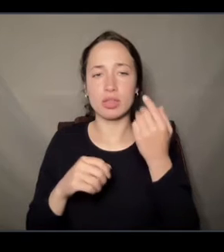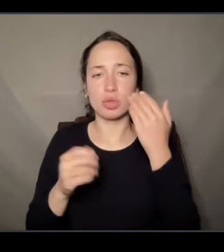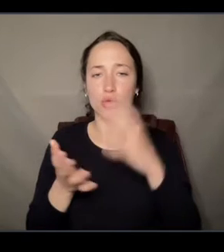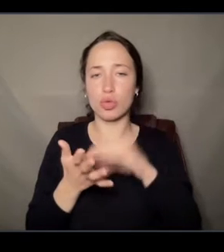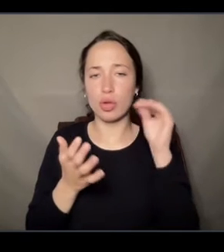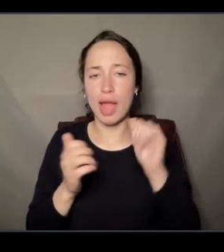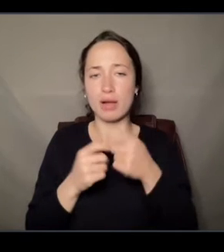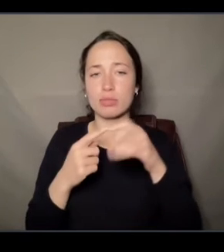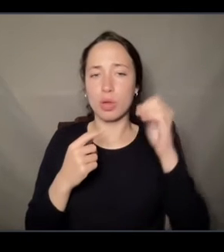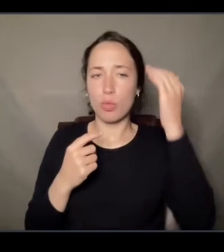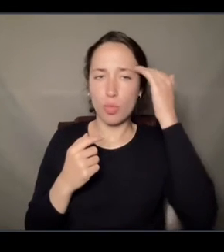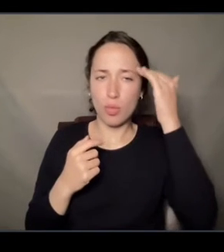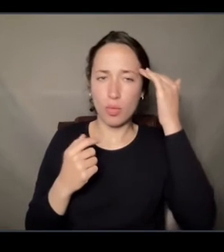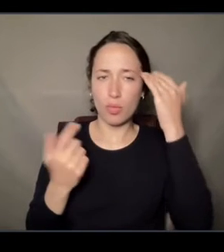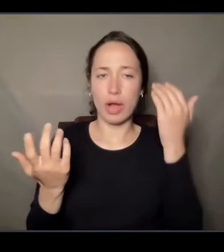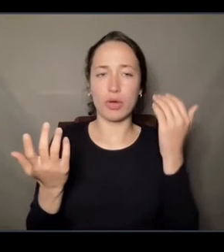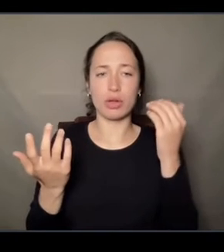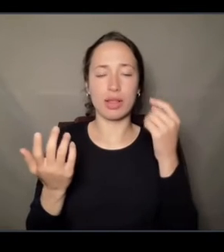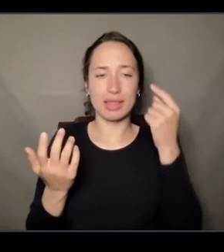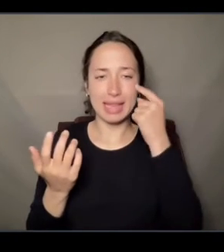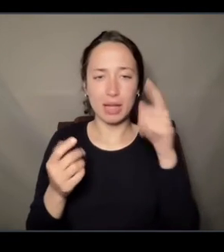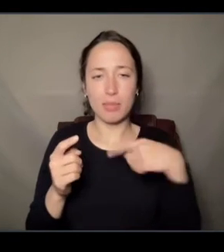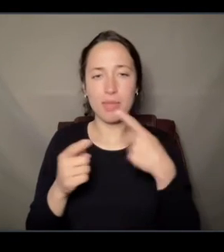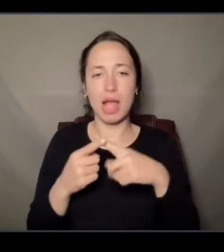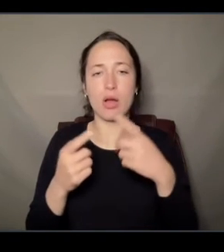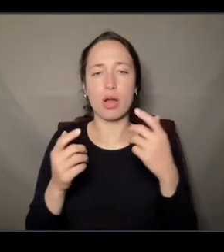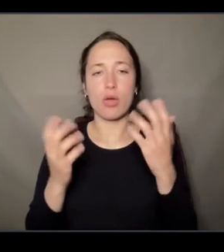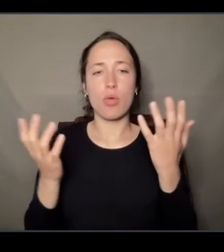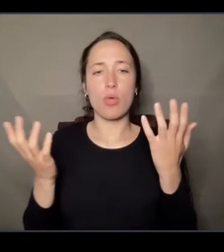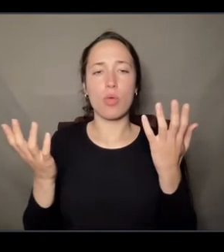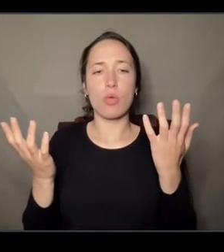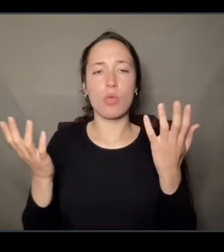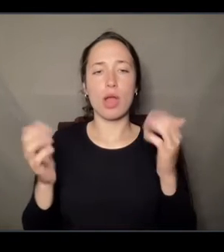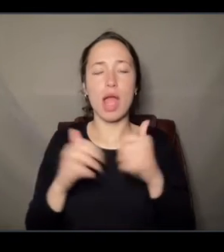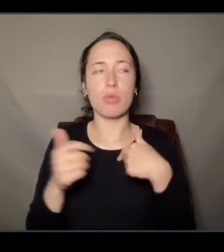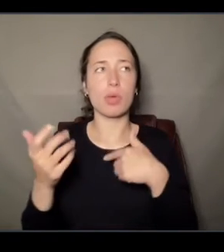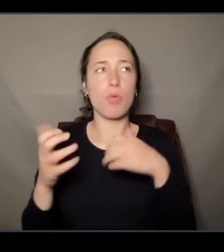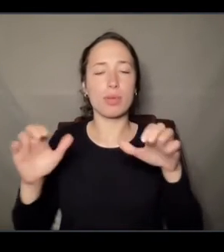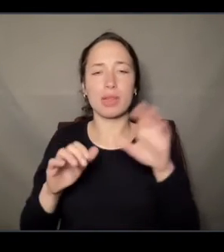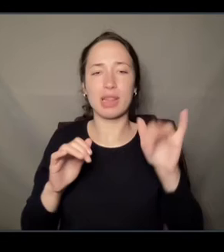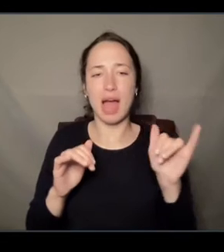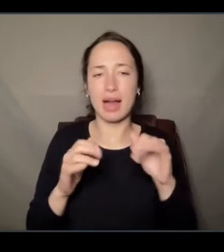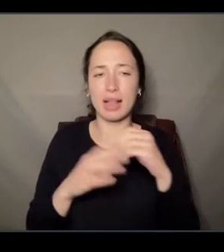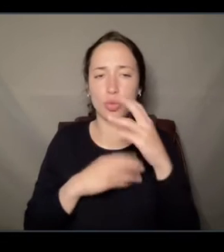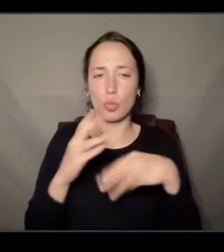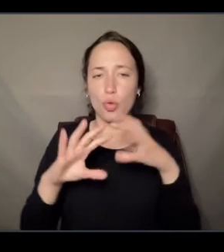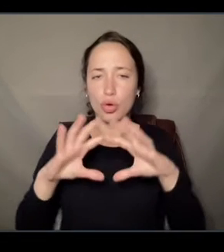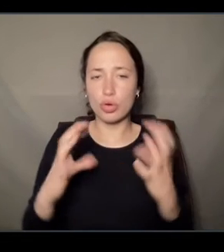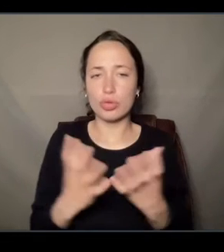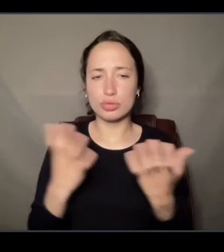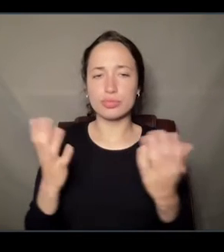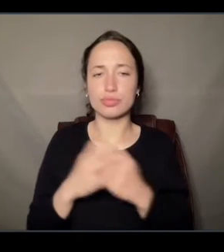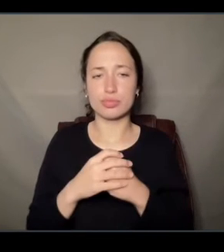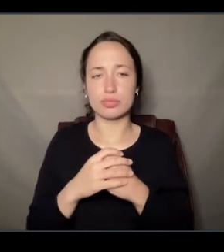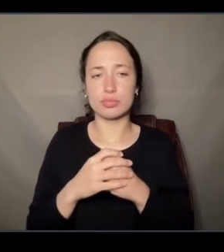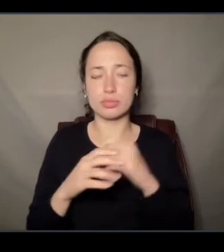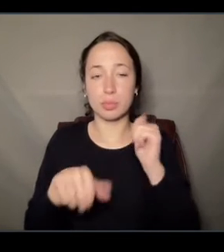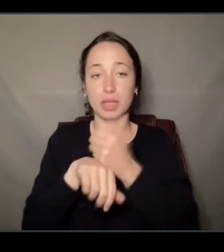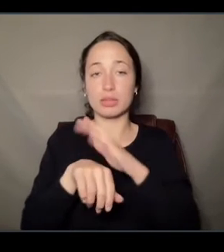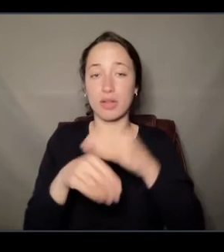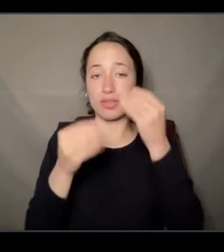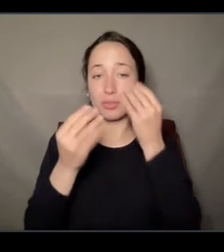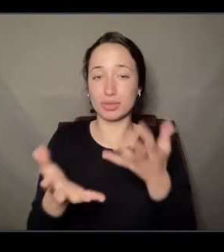to, you know, be aware and think about how we want to be in the world based on